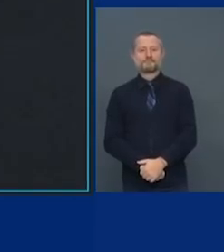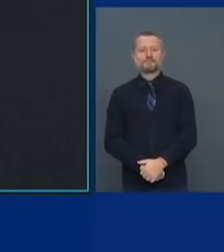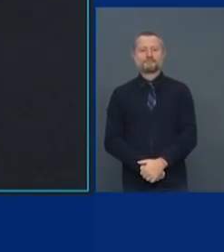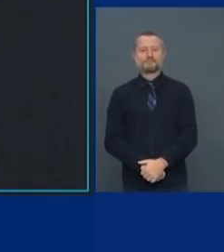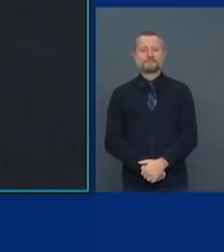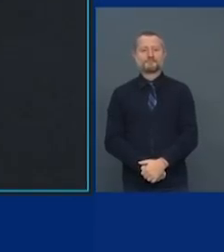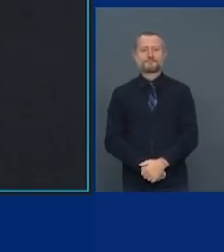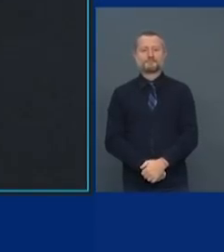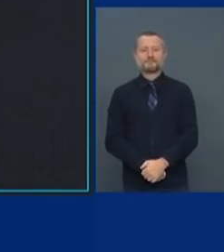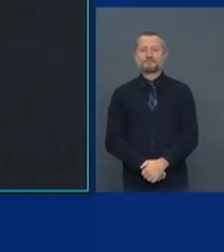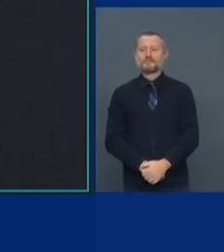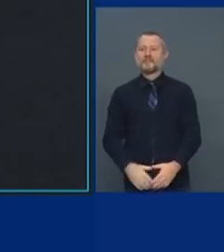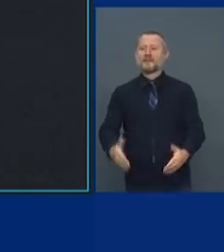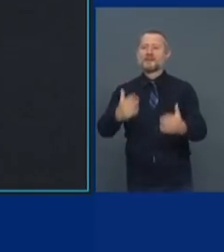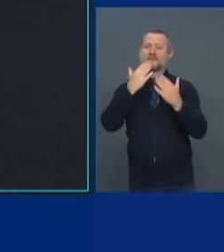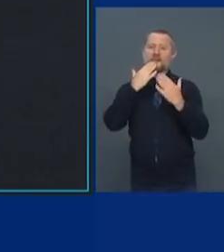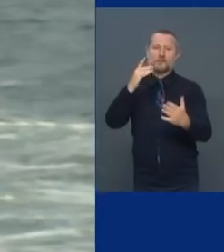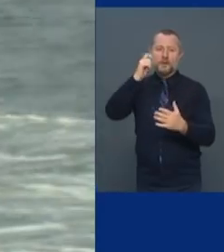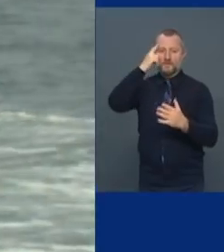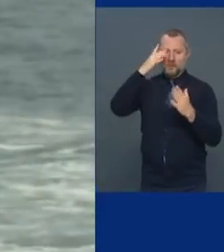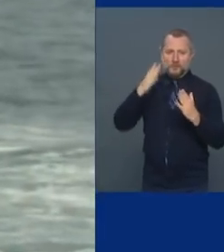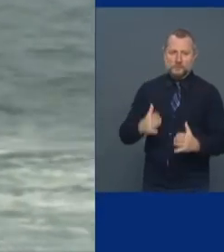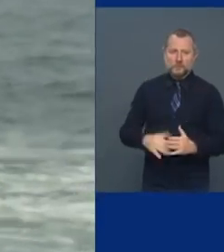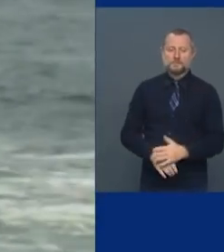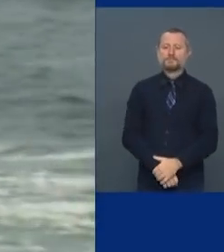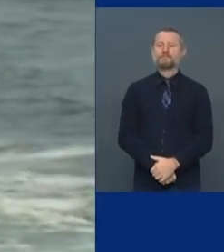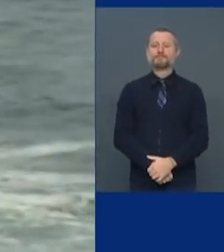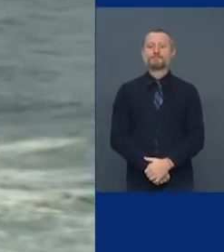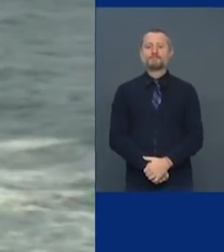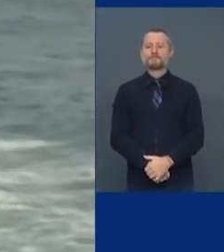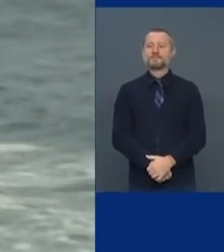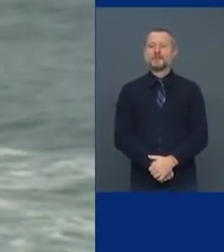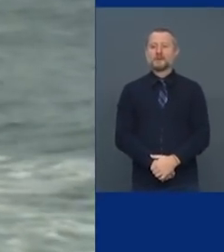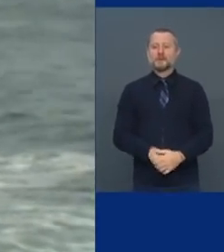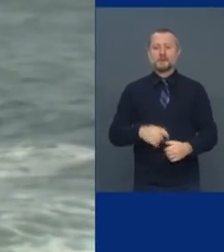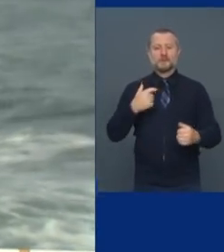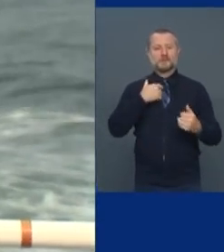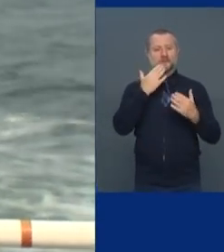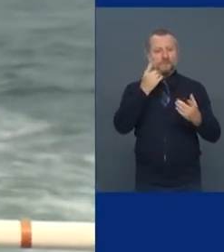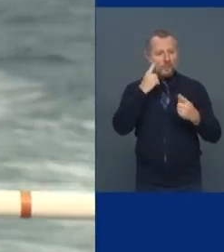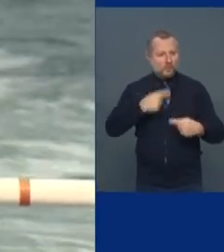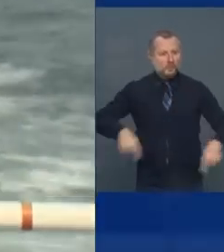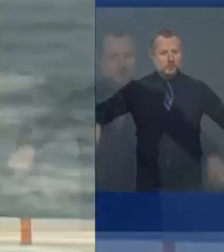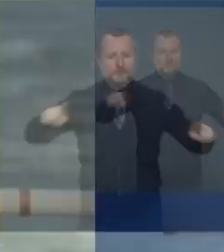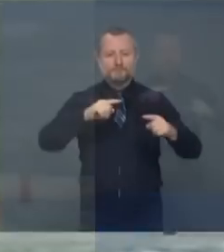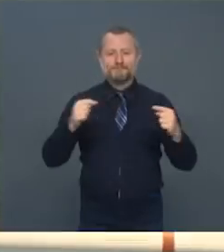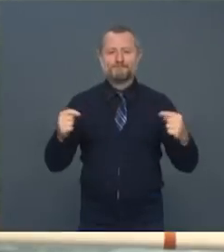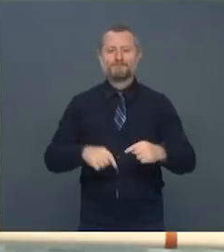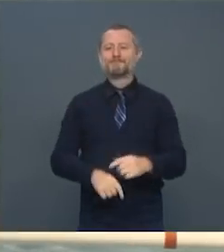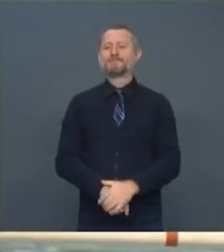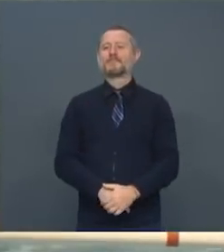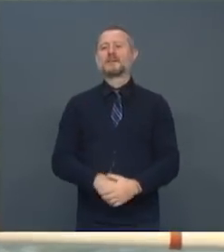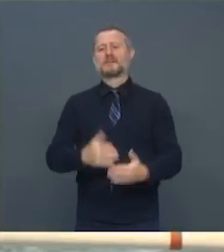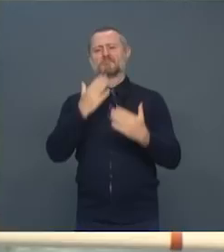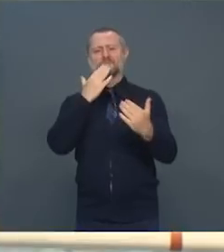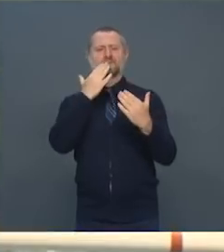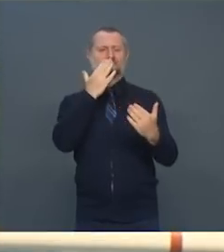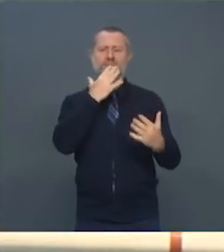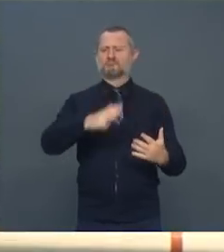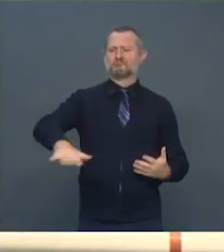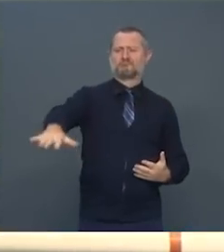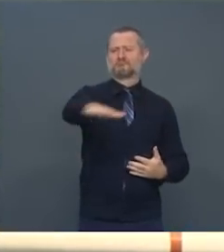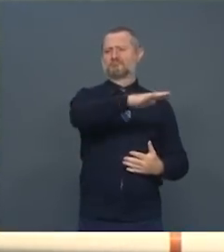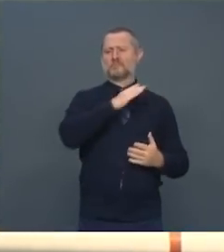Thank you, Governor. Great to be back with you all. I want to make some quick acknowledgments here. We have a fantastic group on the boat